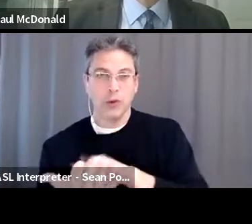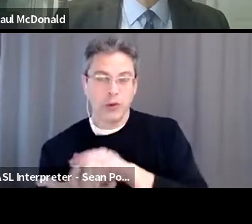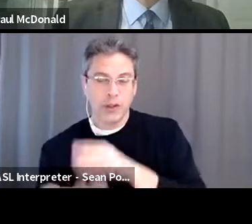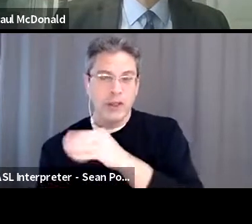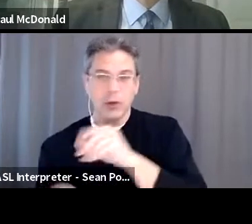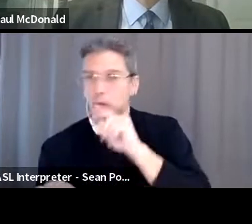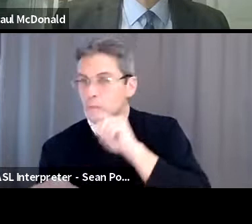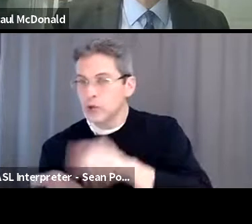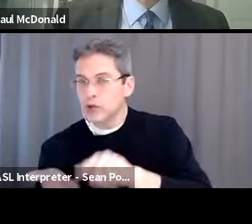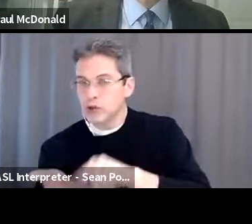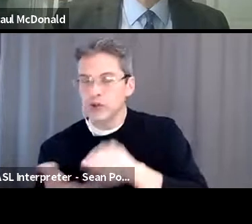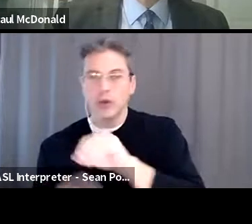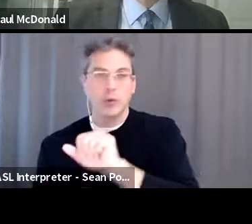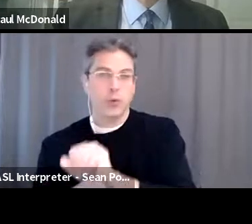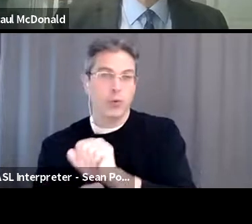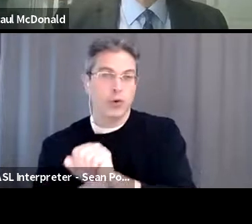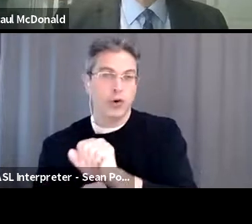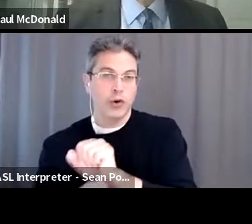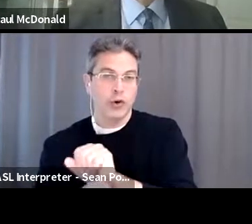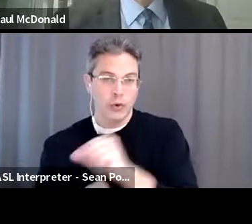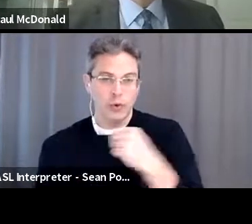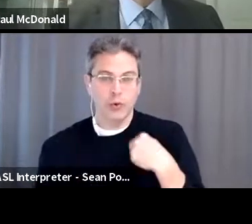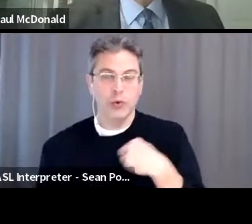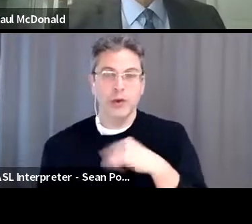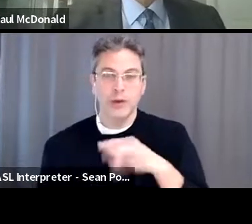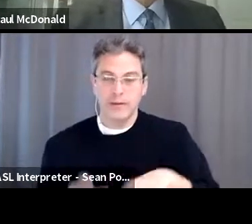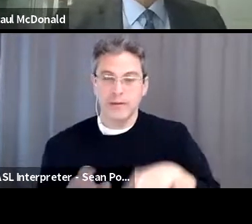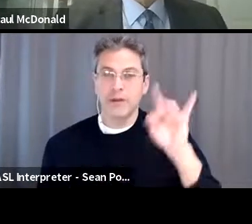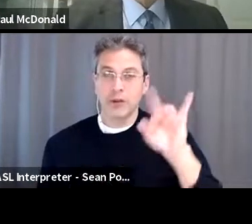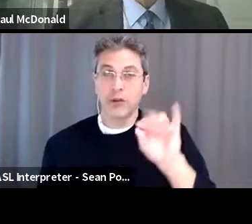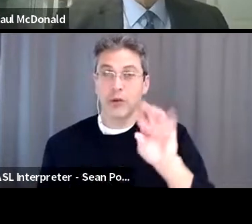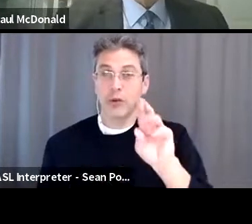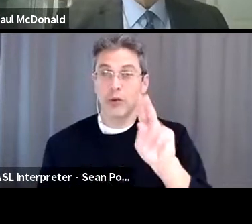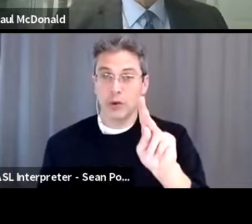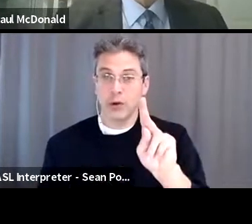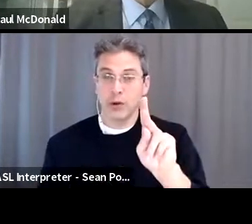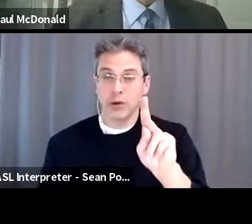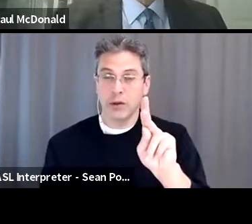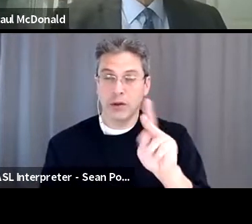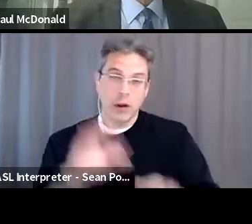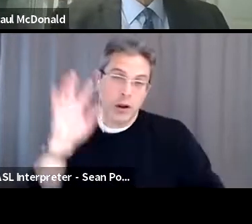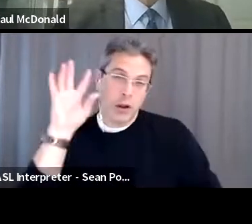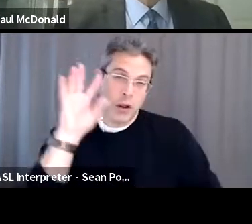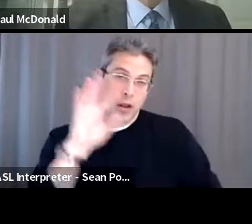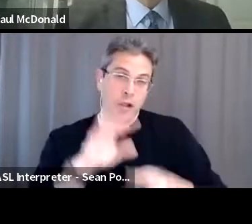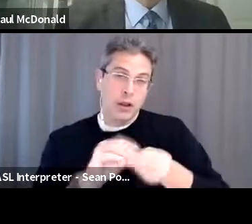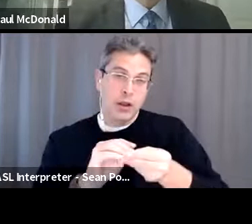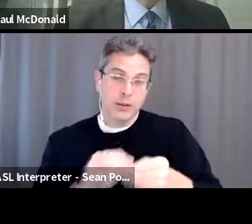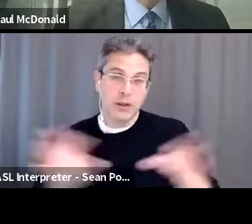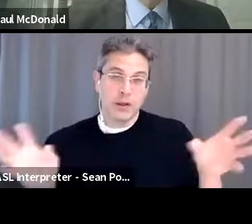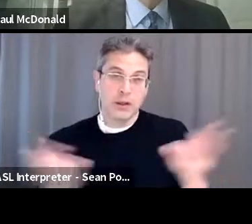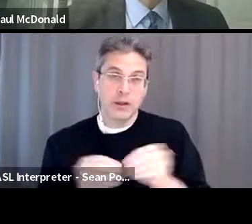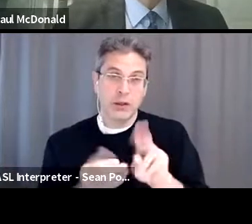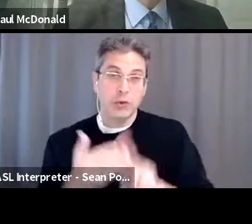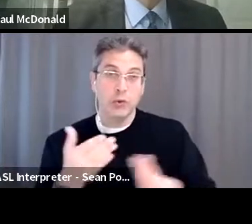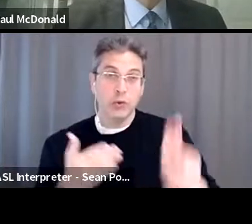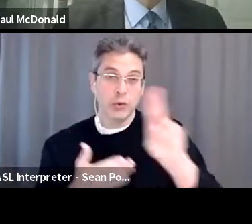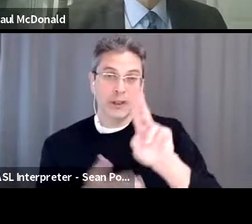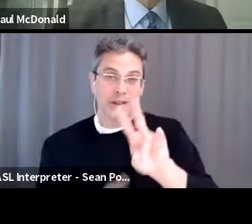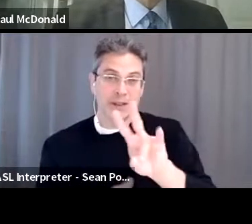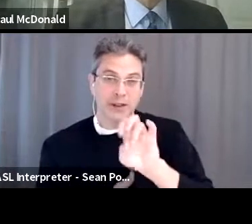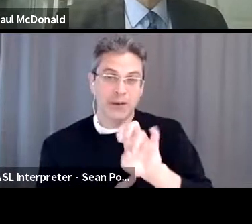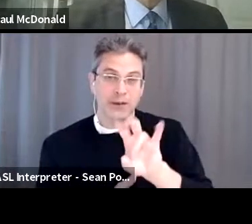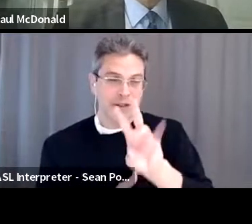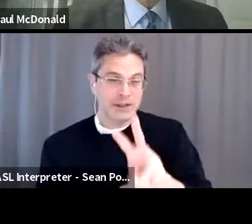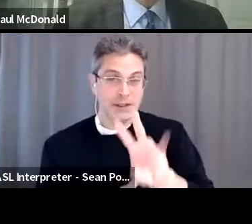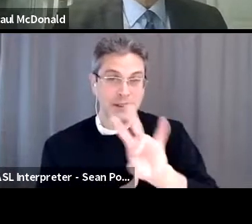we learned that York had been ranked 33 out of 767 competing